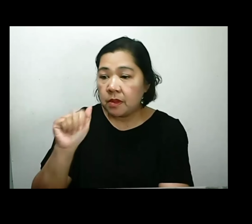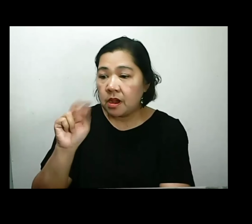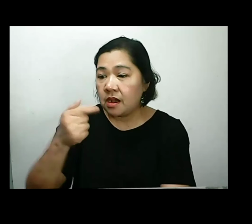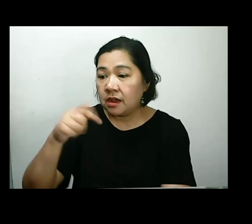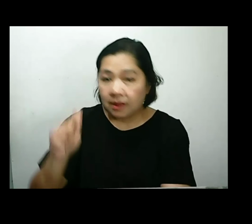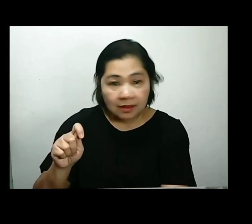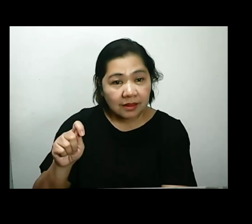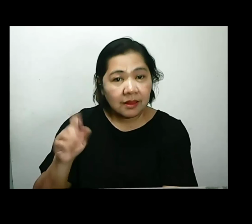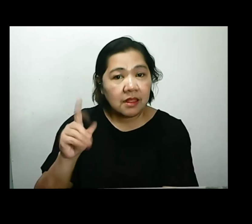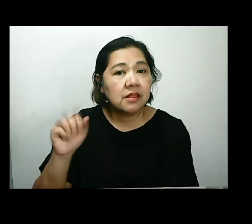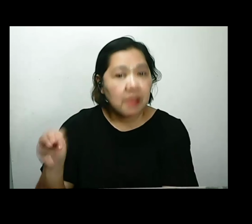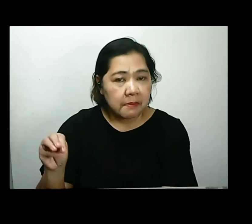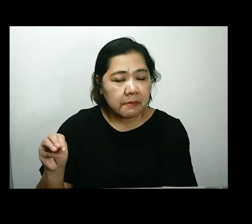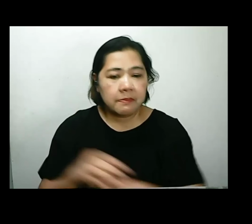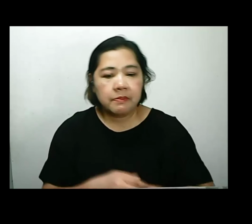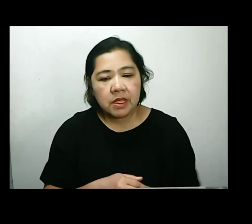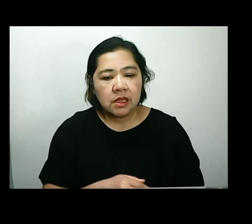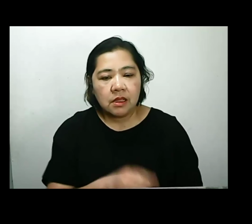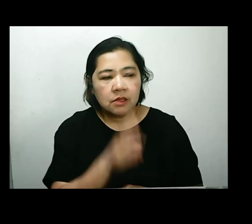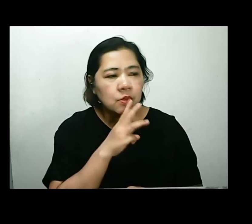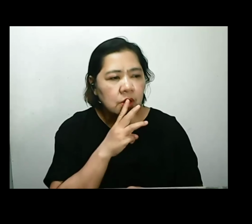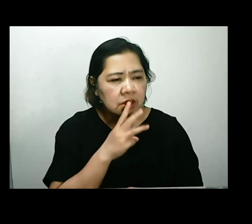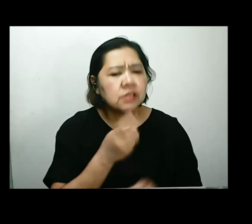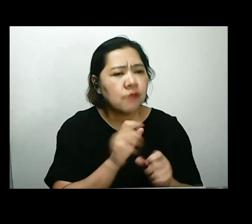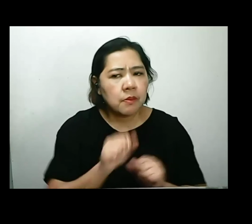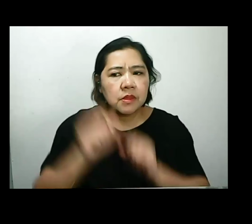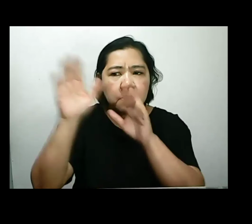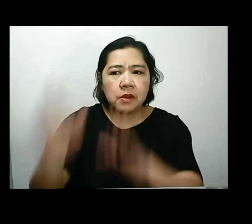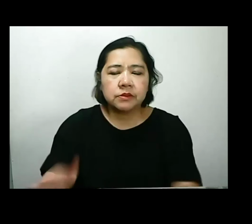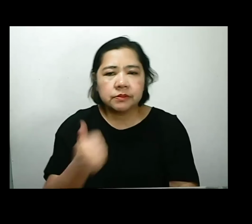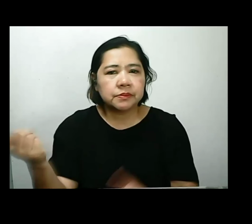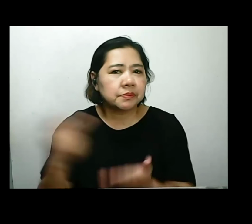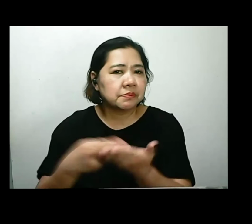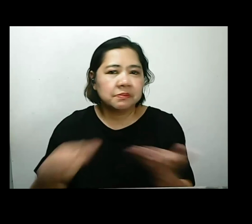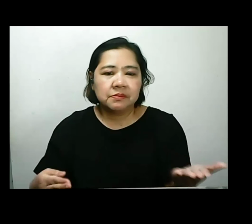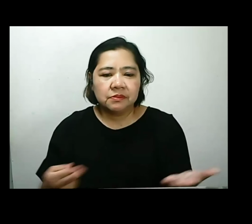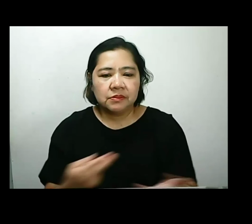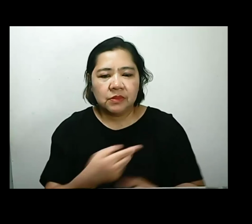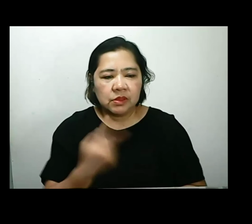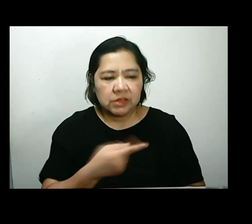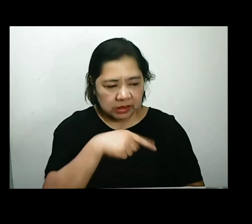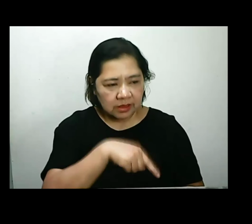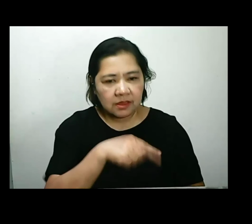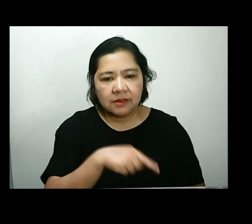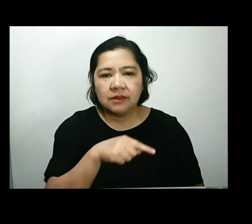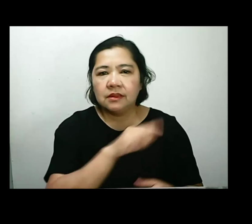this the water comes from the mountains and all the resources, and we just here in the city,